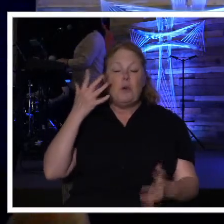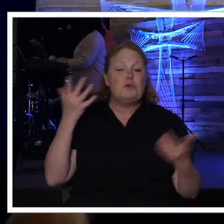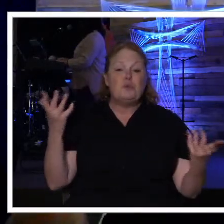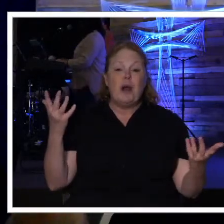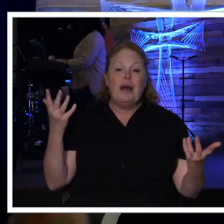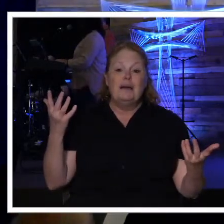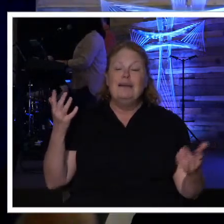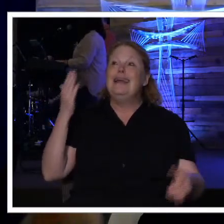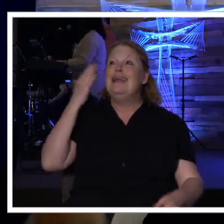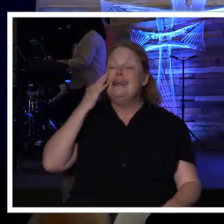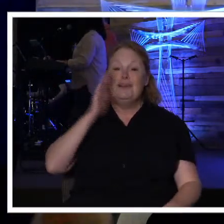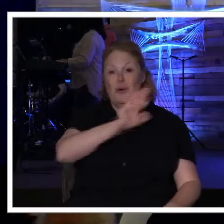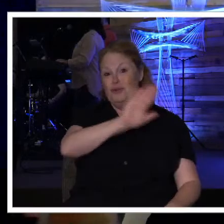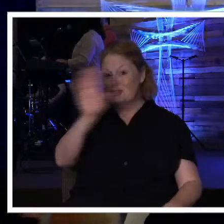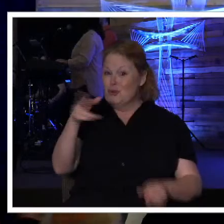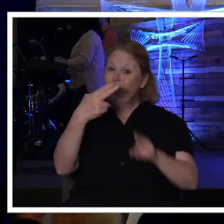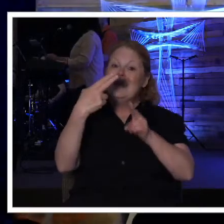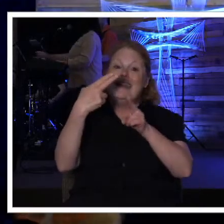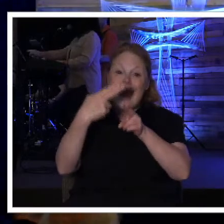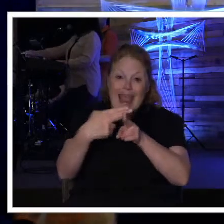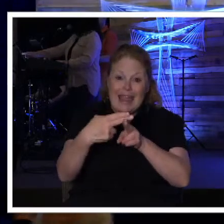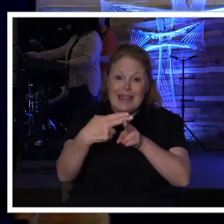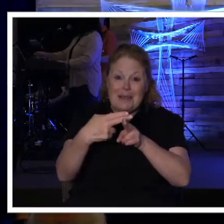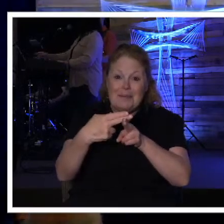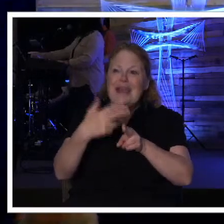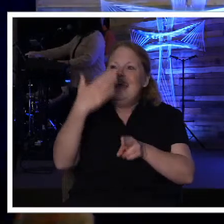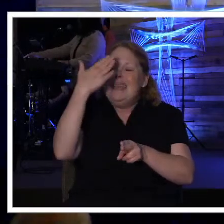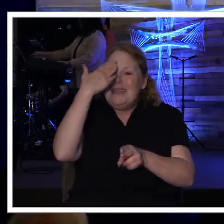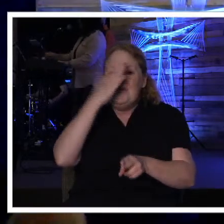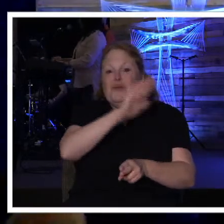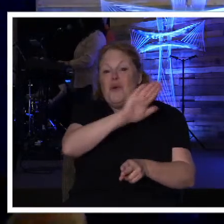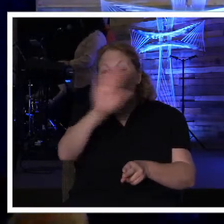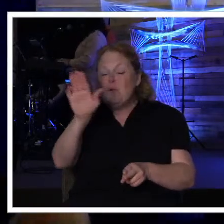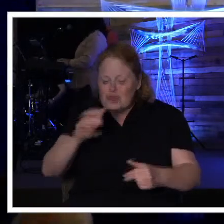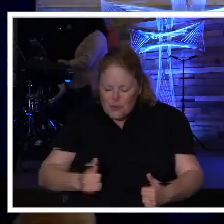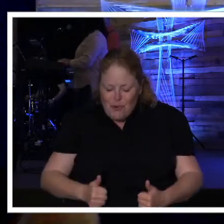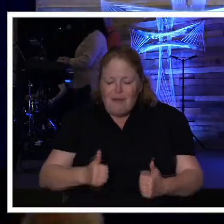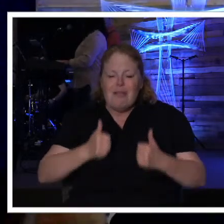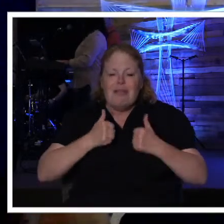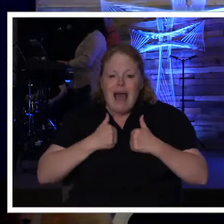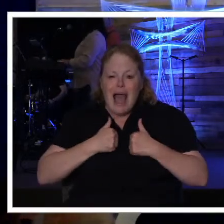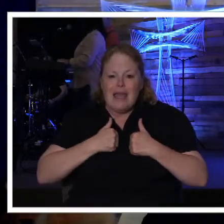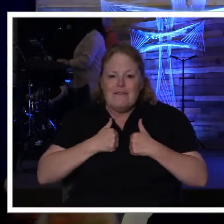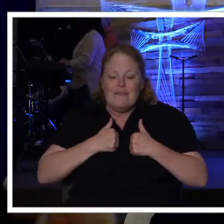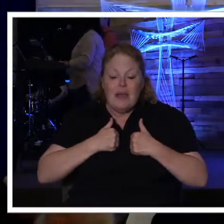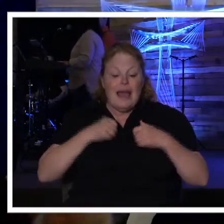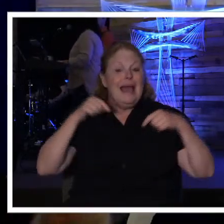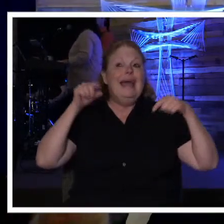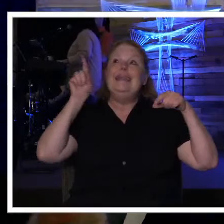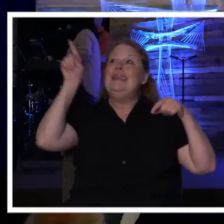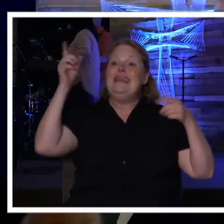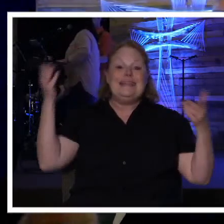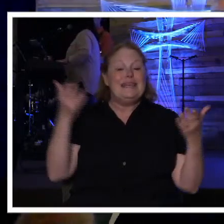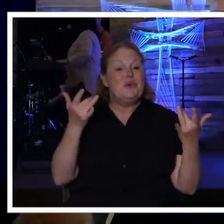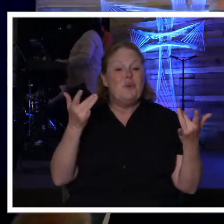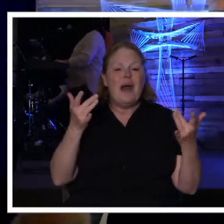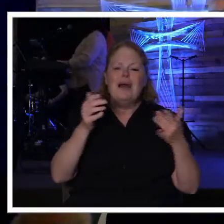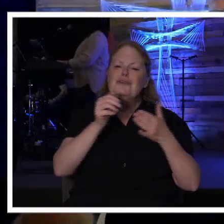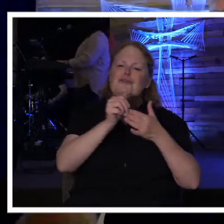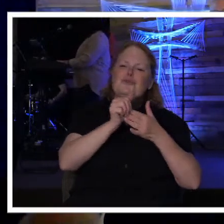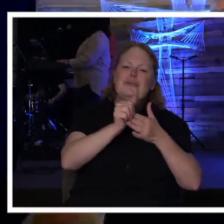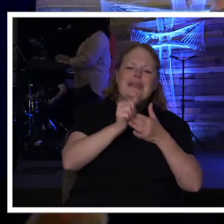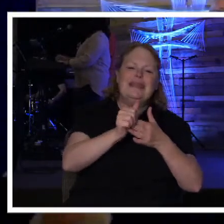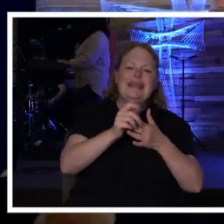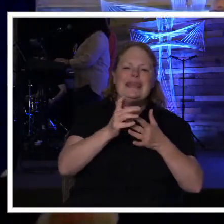name. He knows the circumstances of your life, and He is there to lead and to guide. Let's